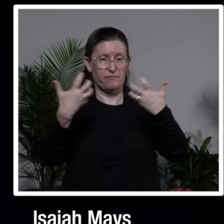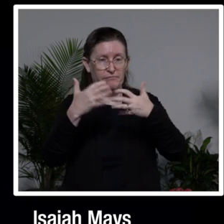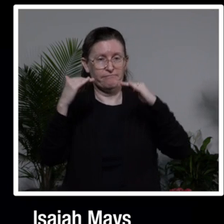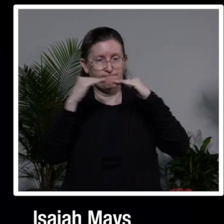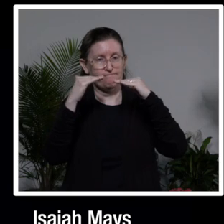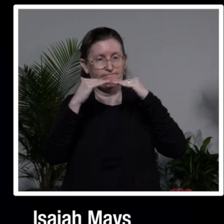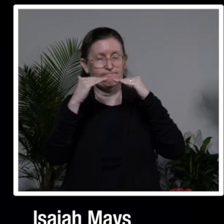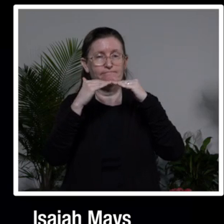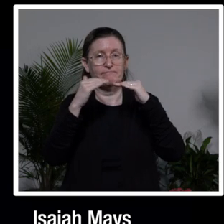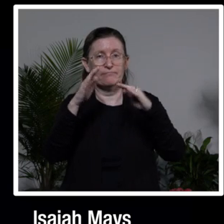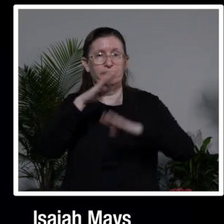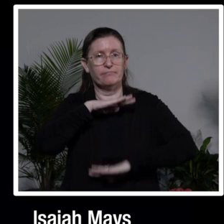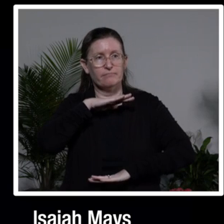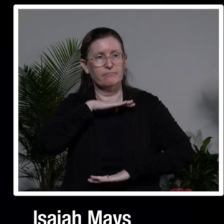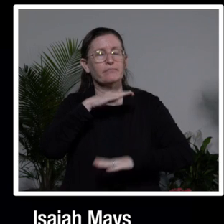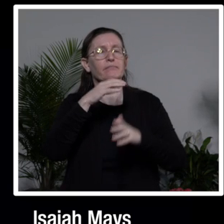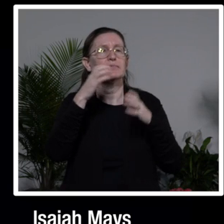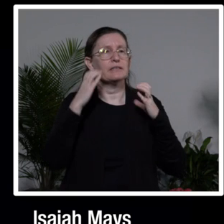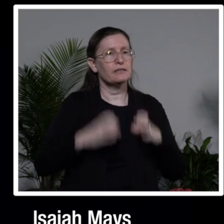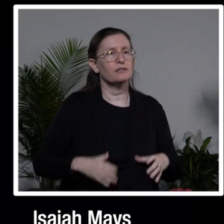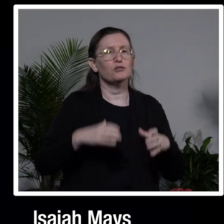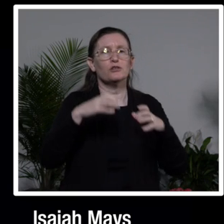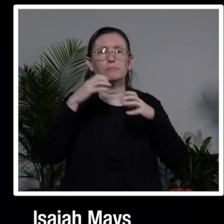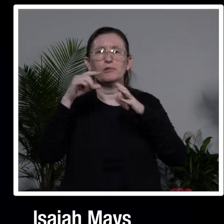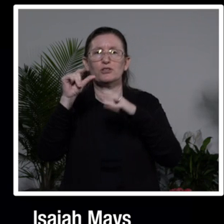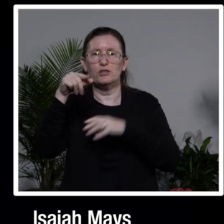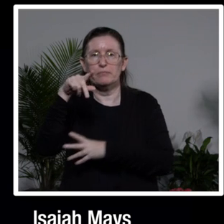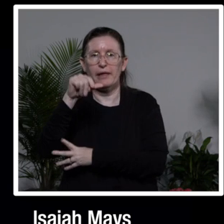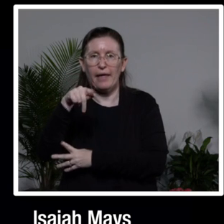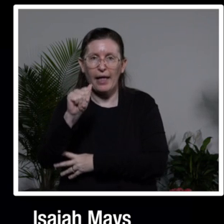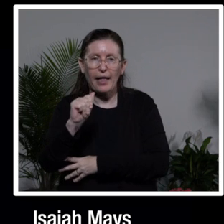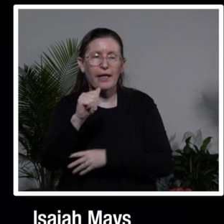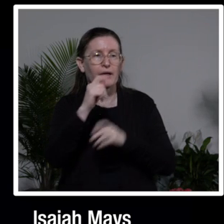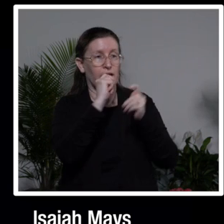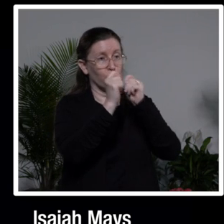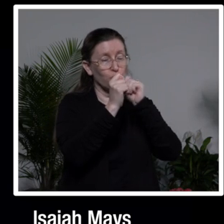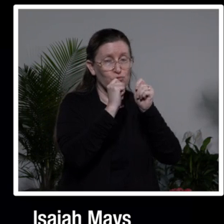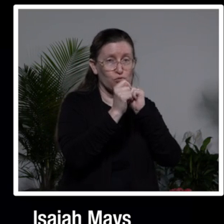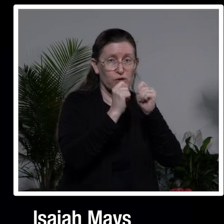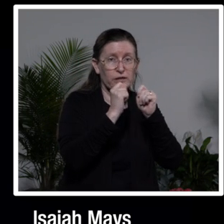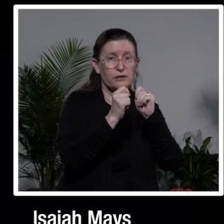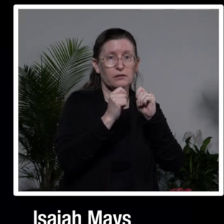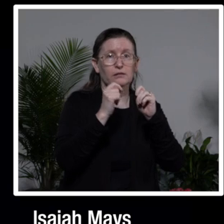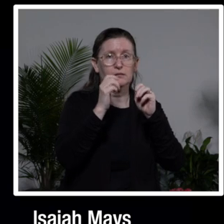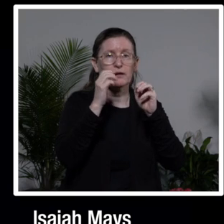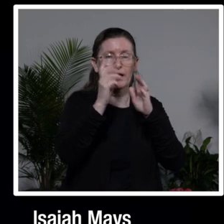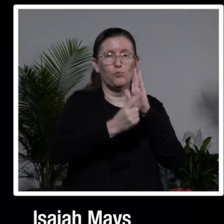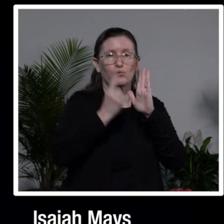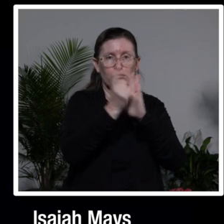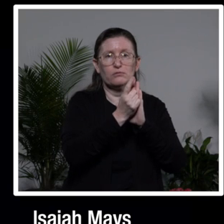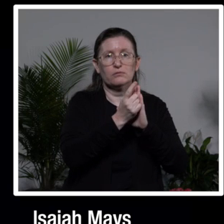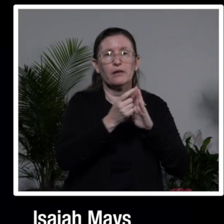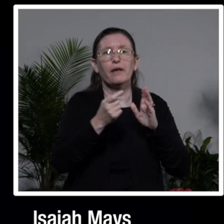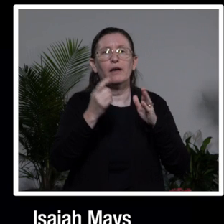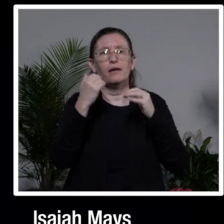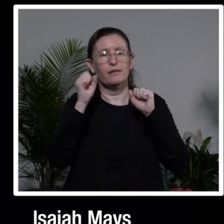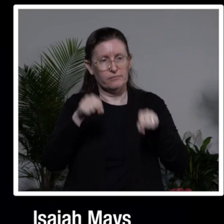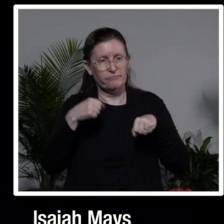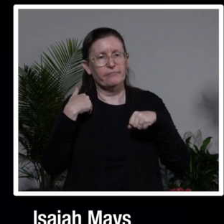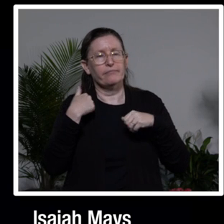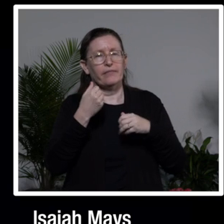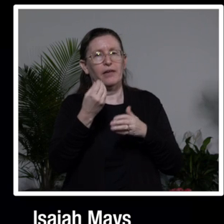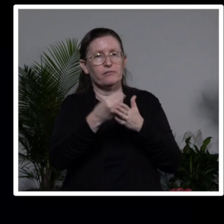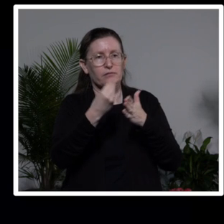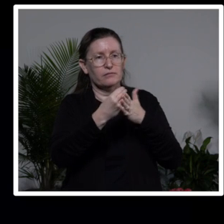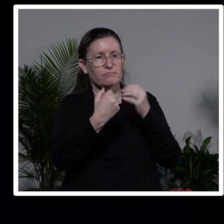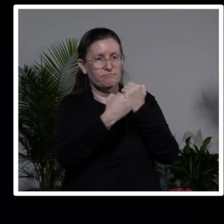for attendance, citizenship, grade point average, and tutoring and mentoring volunteer hours are eligible for financial